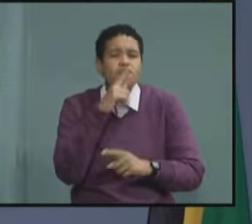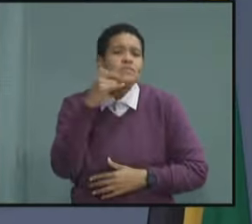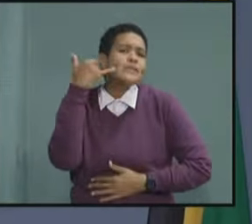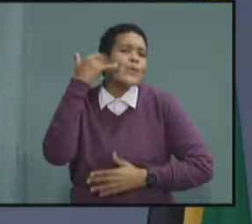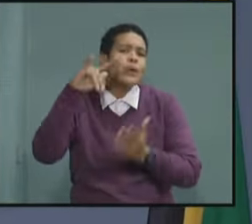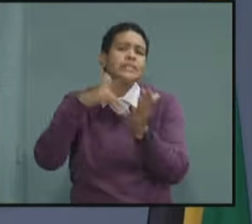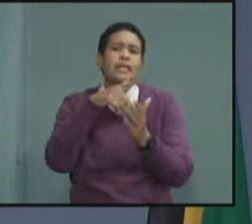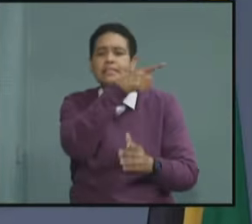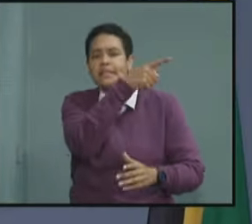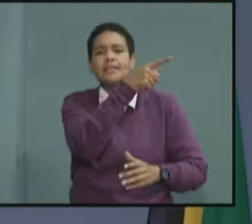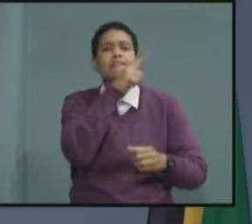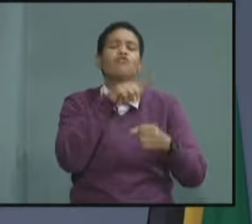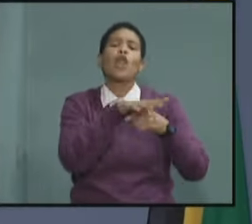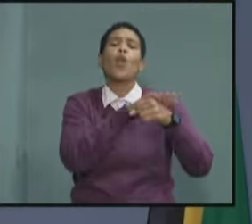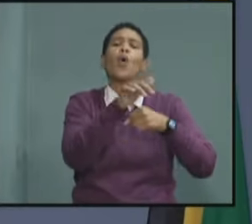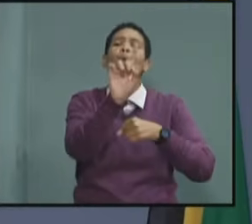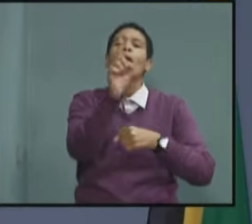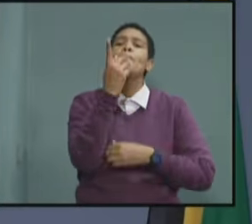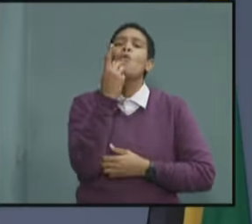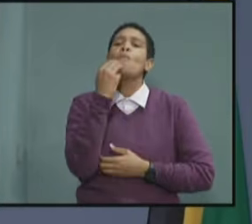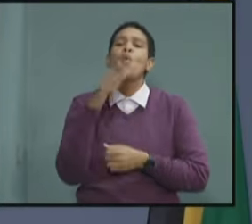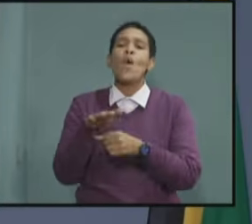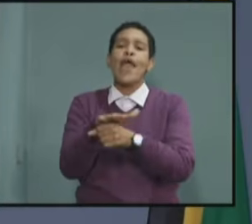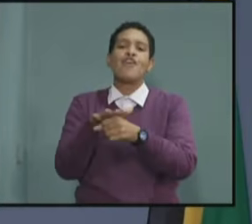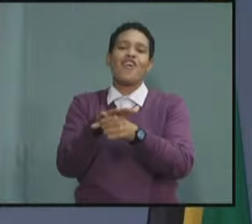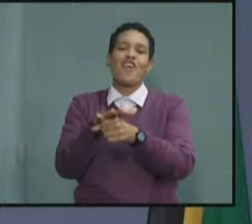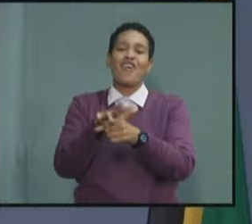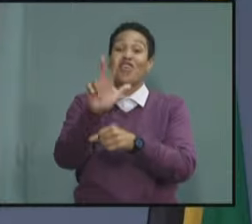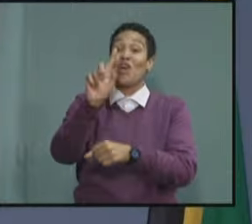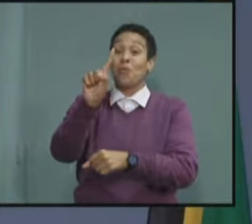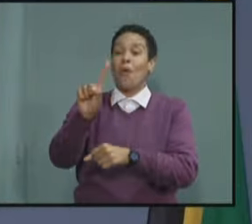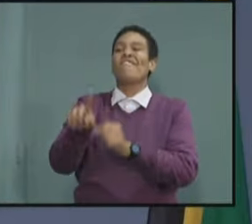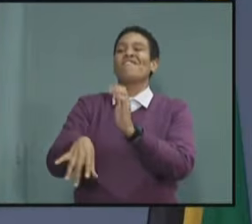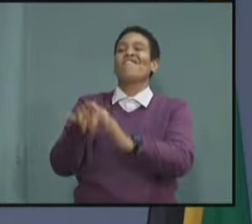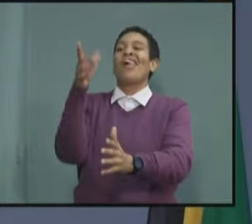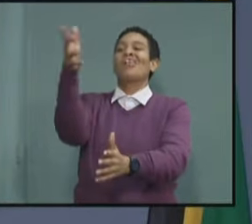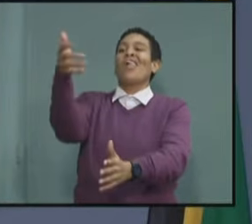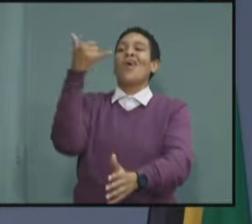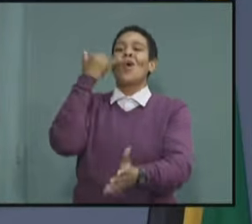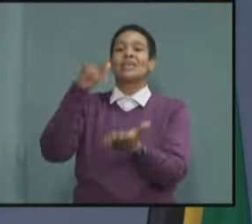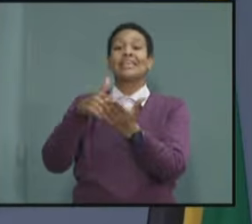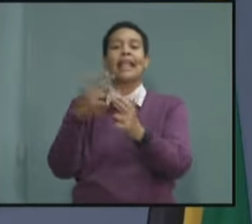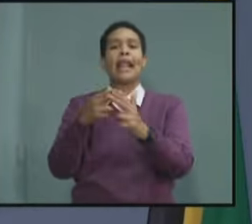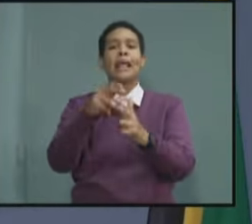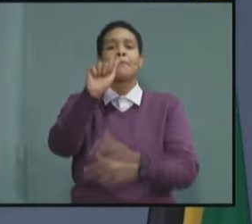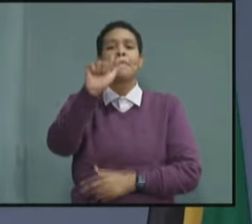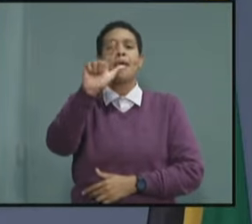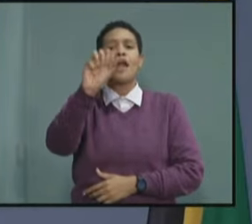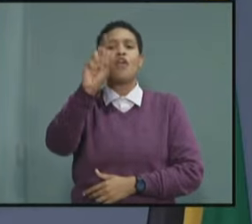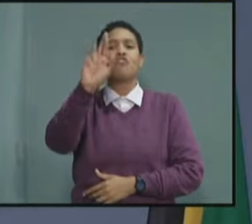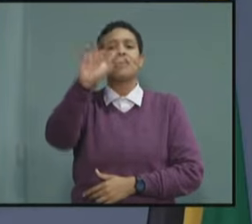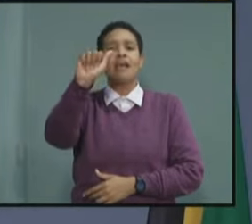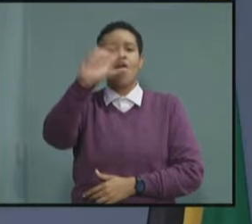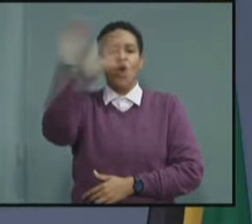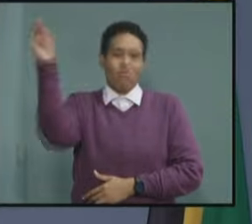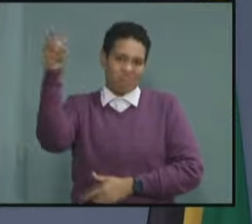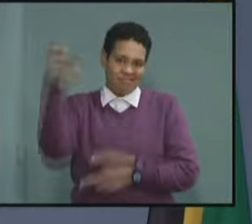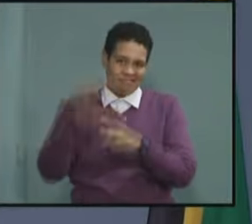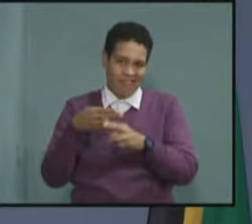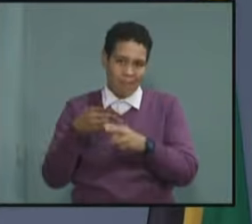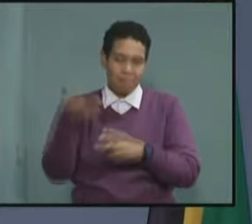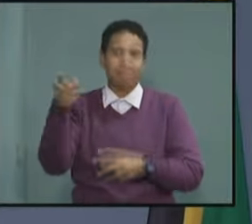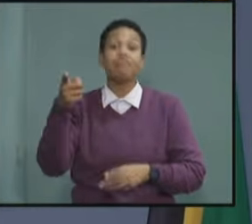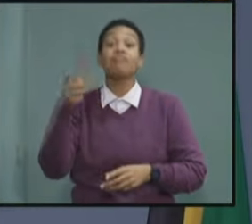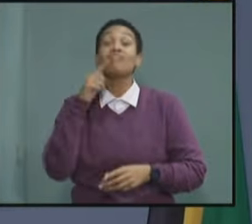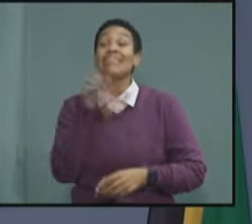center located in the Portmore area, Alorica Intervention. This facility has a staff